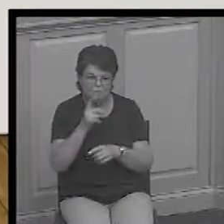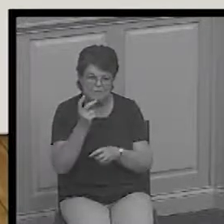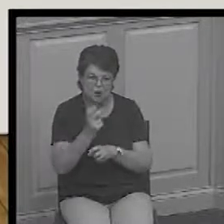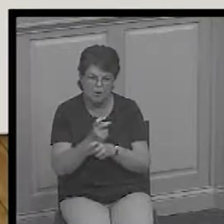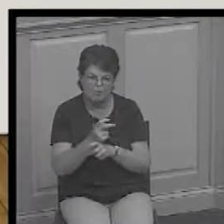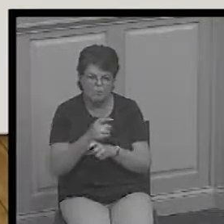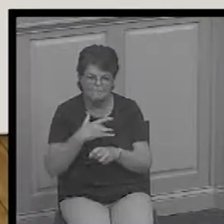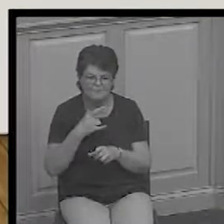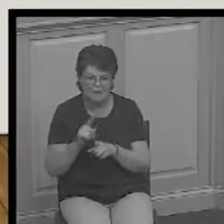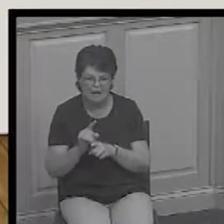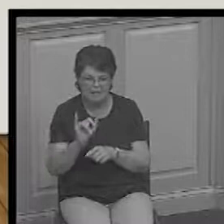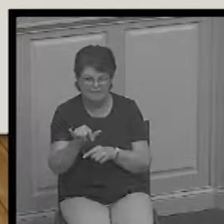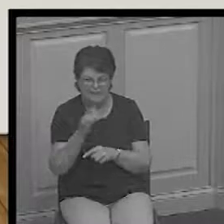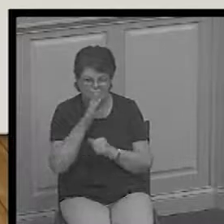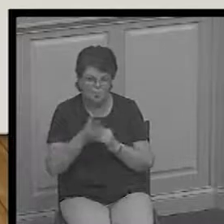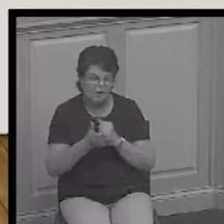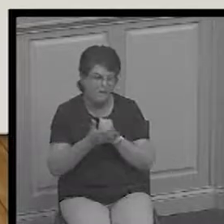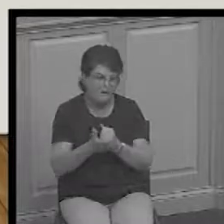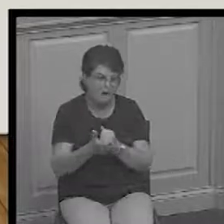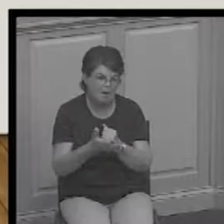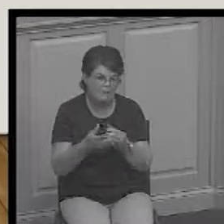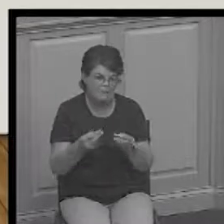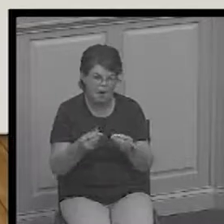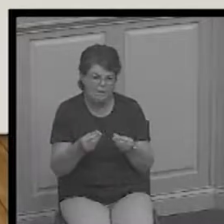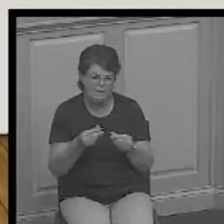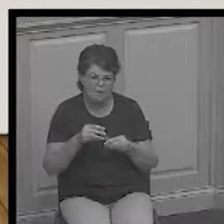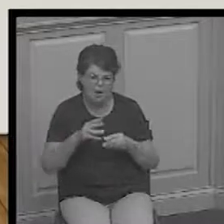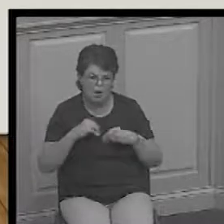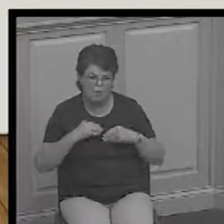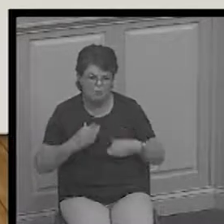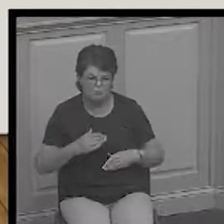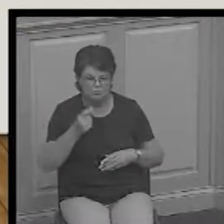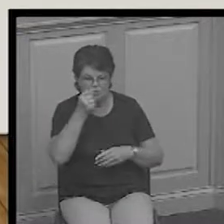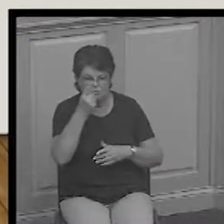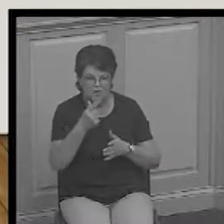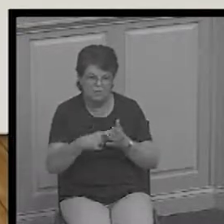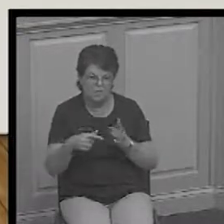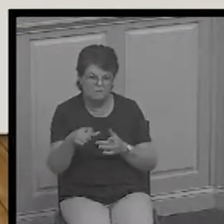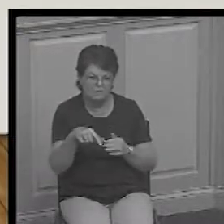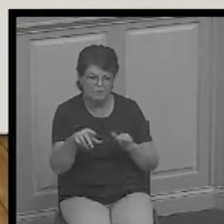We feel like this will help property owners understand what they're doing.